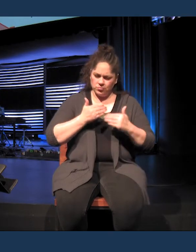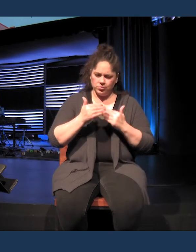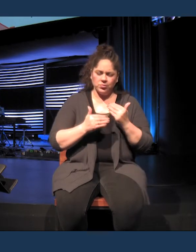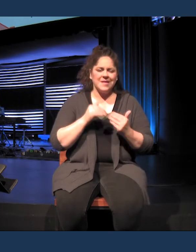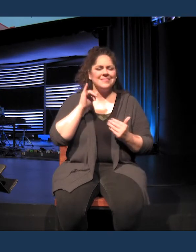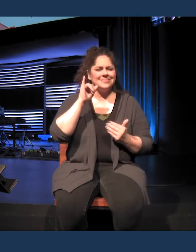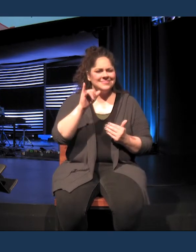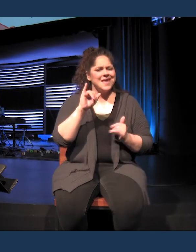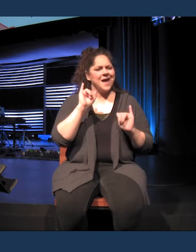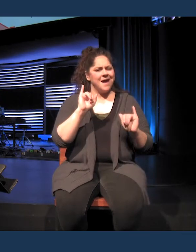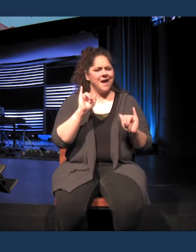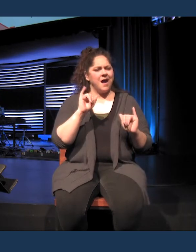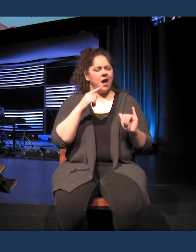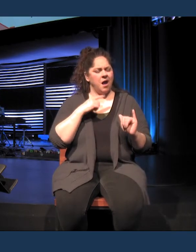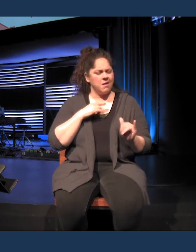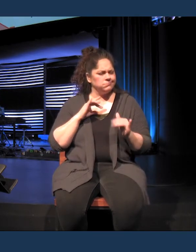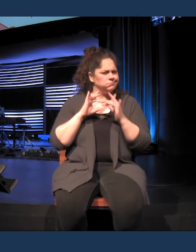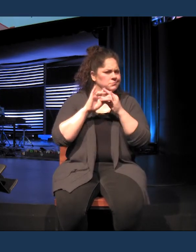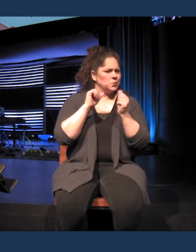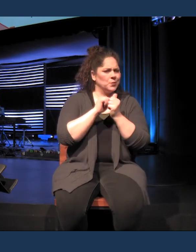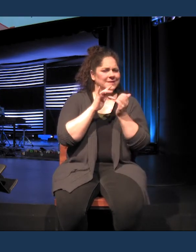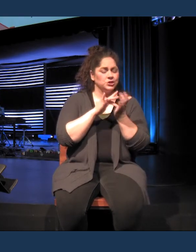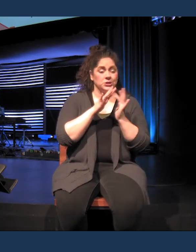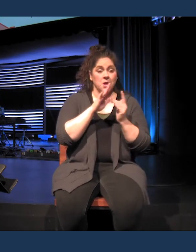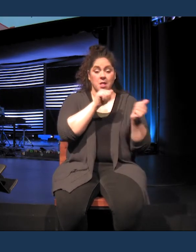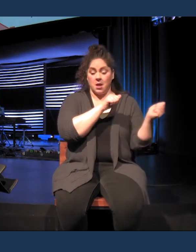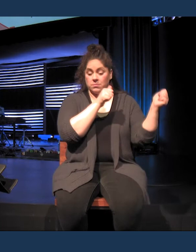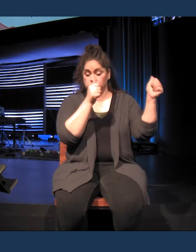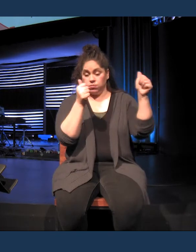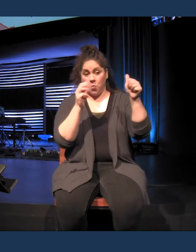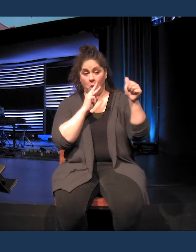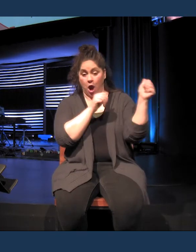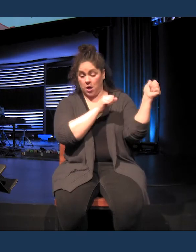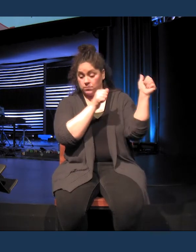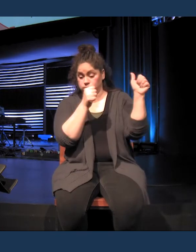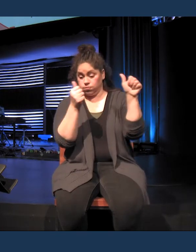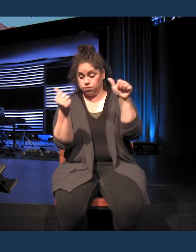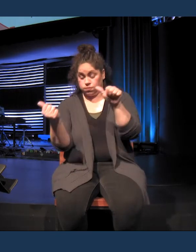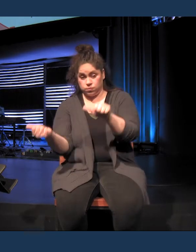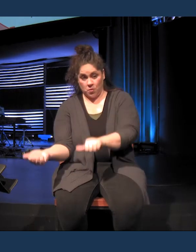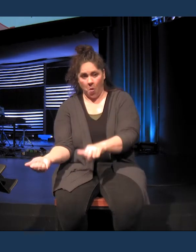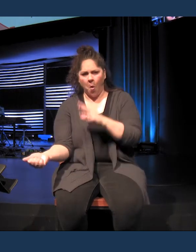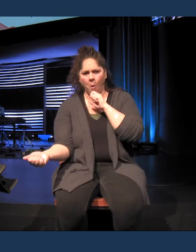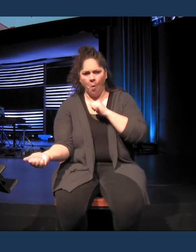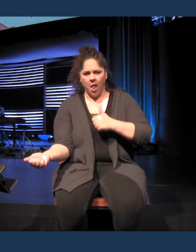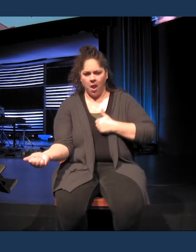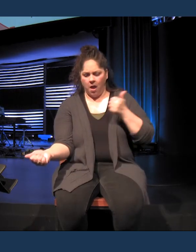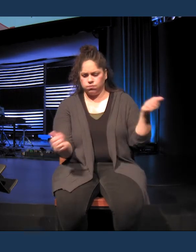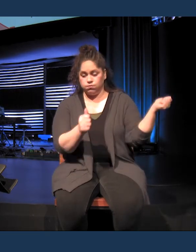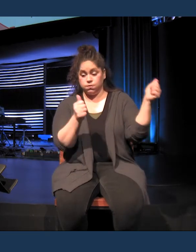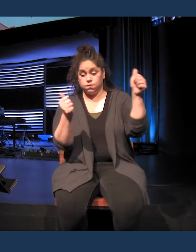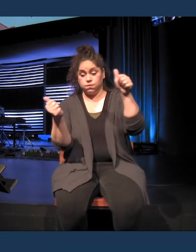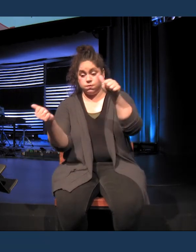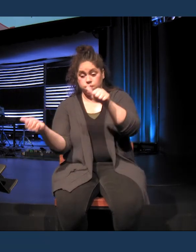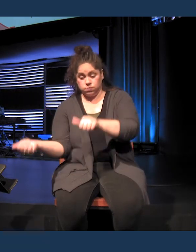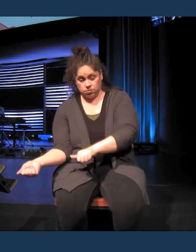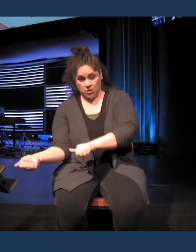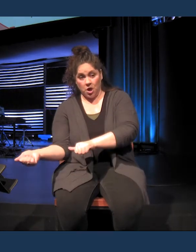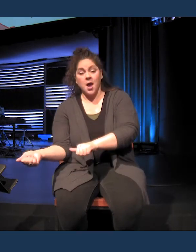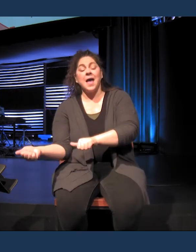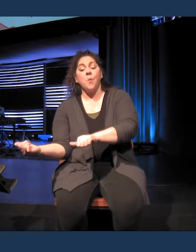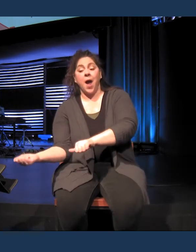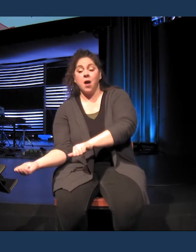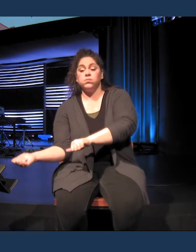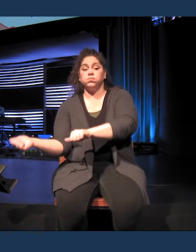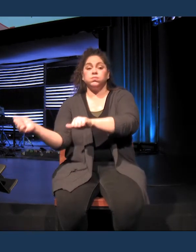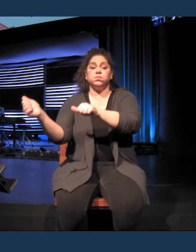they identify with Jesus. So when they go down in the water, their old life is going down. And when they come out of the water,